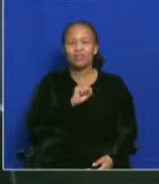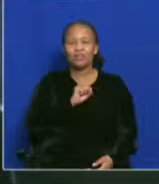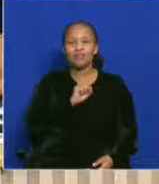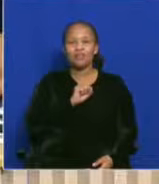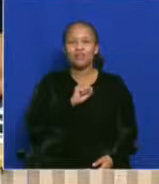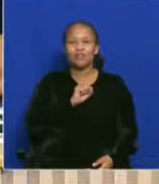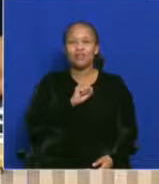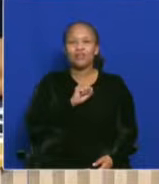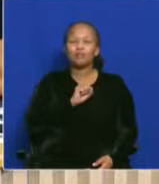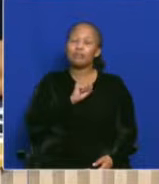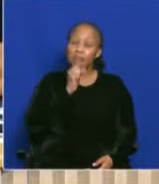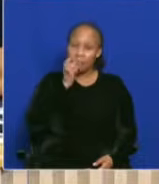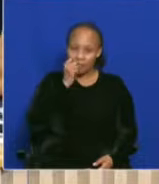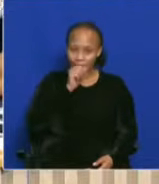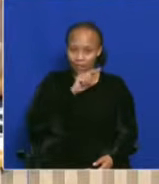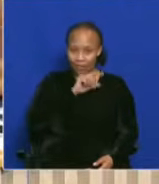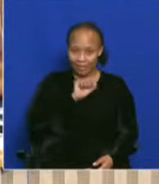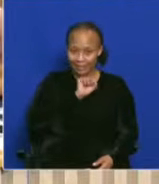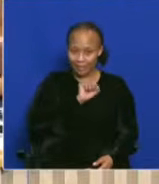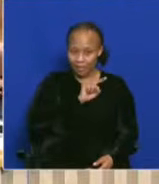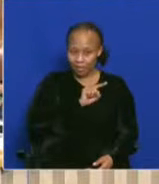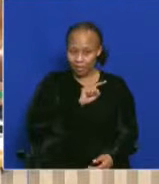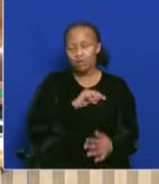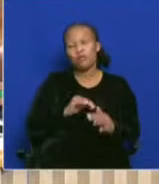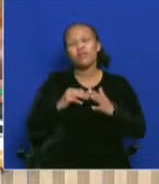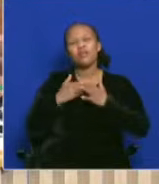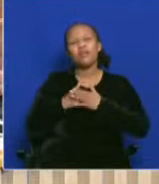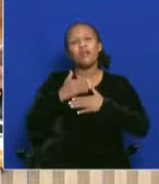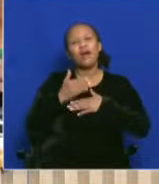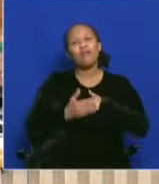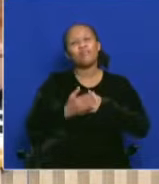chats. What happened after this, we were not aware.